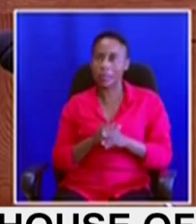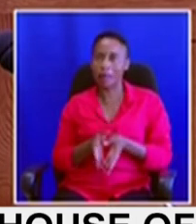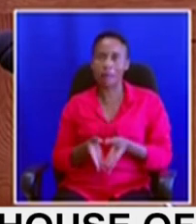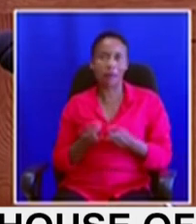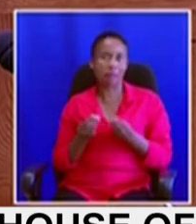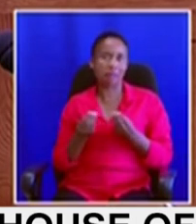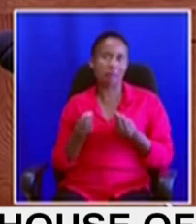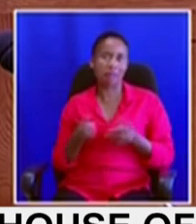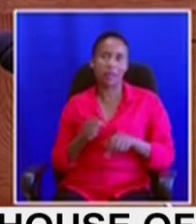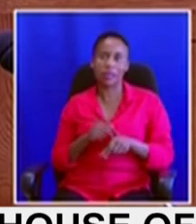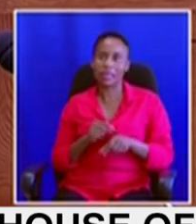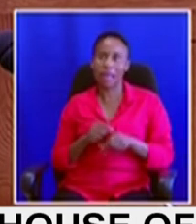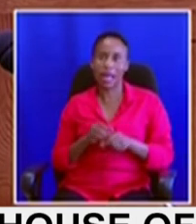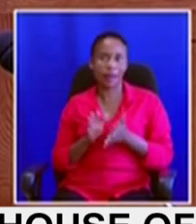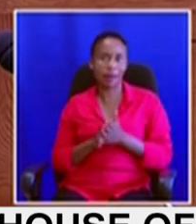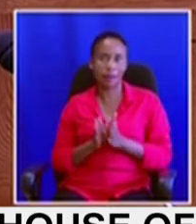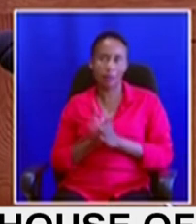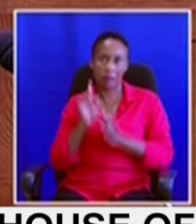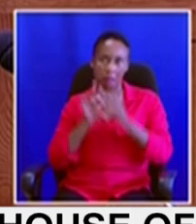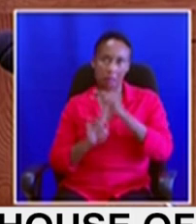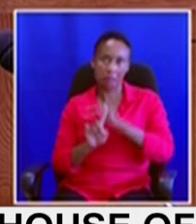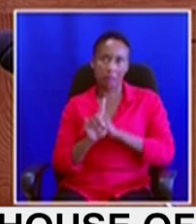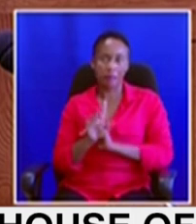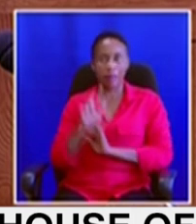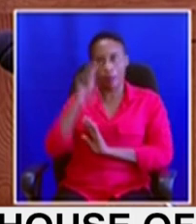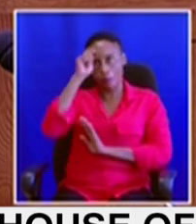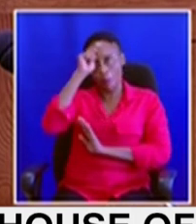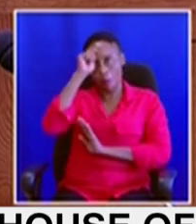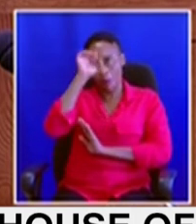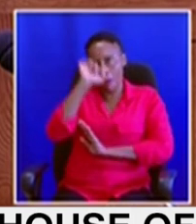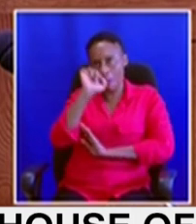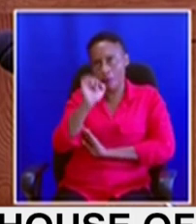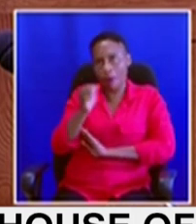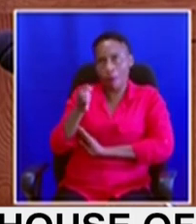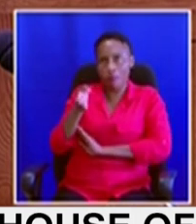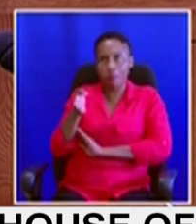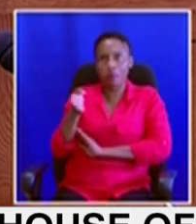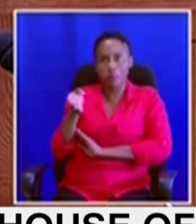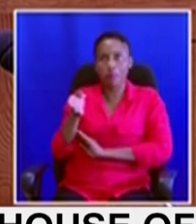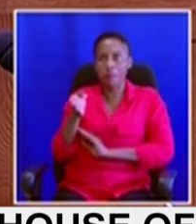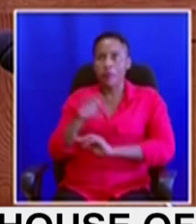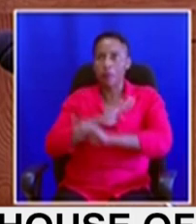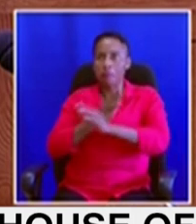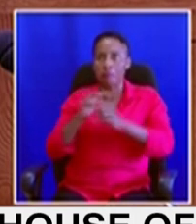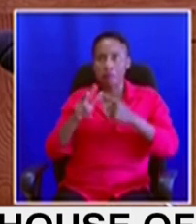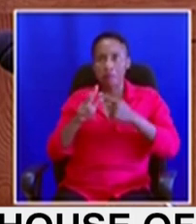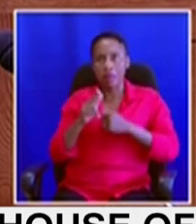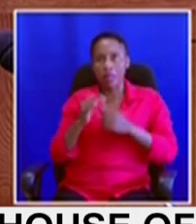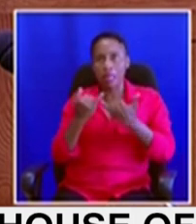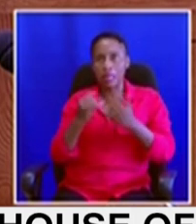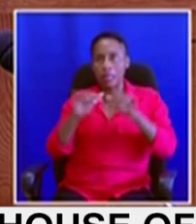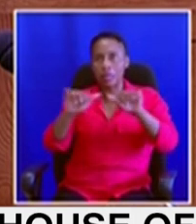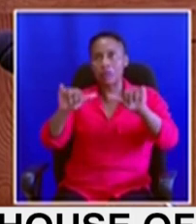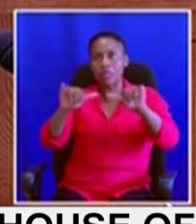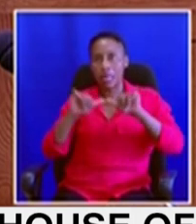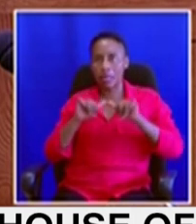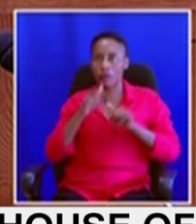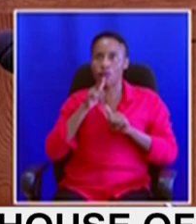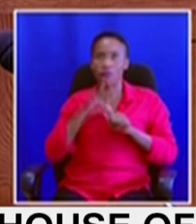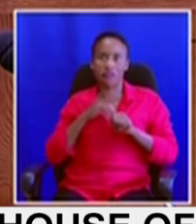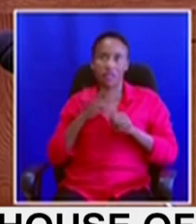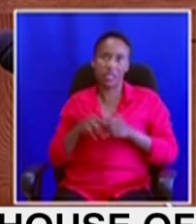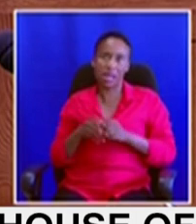they send their young men for initiation and on return bring back a box.